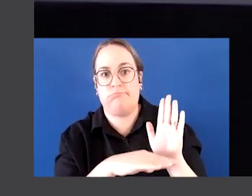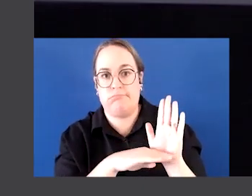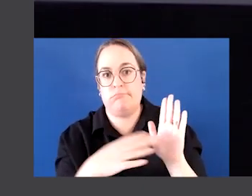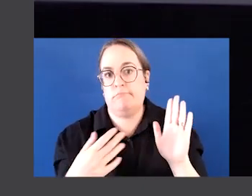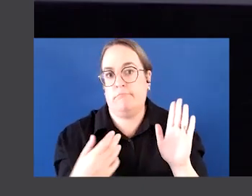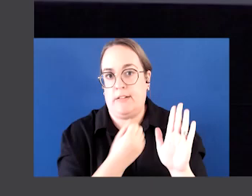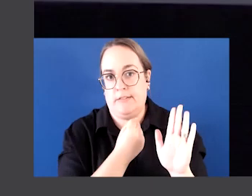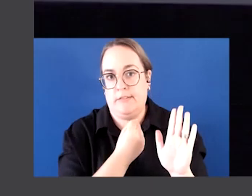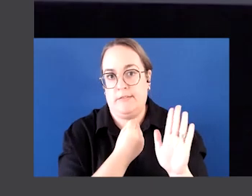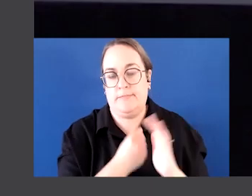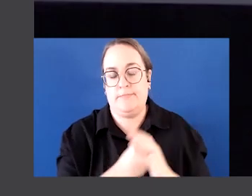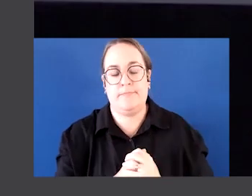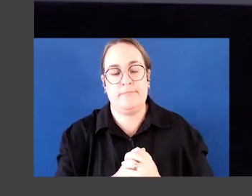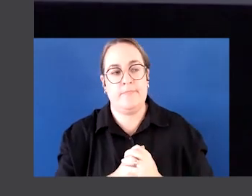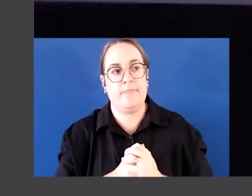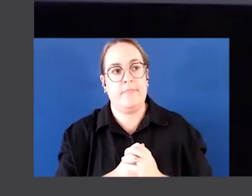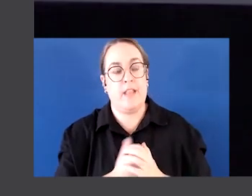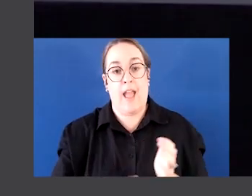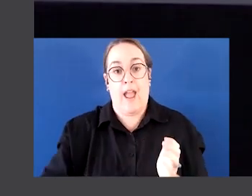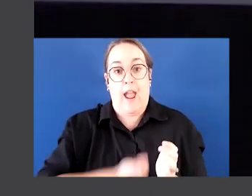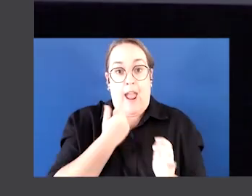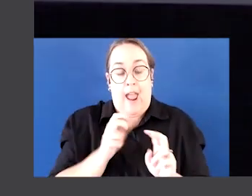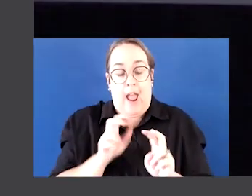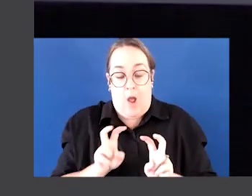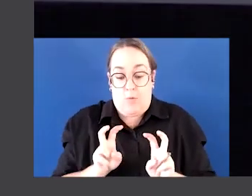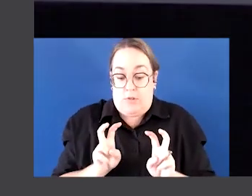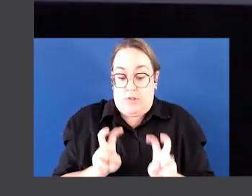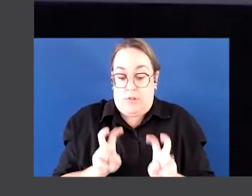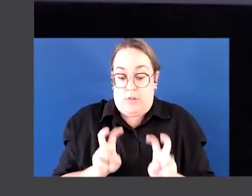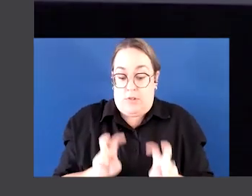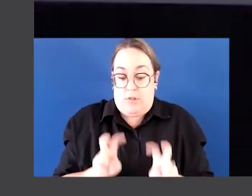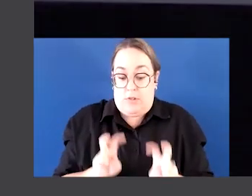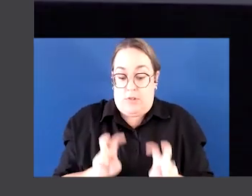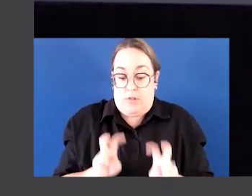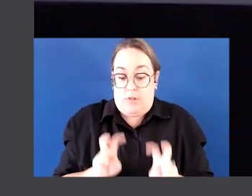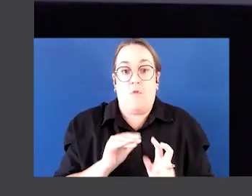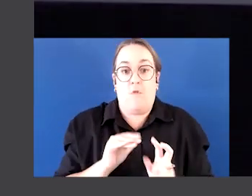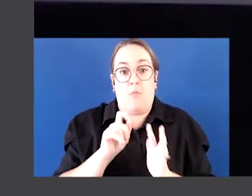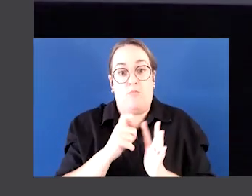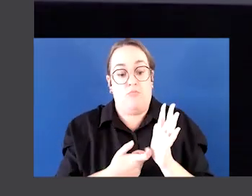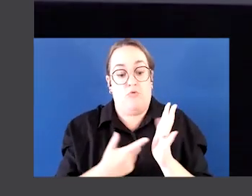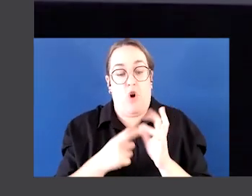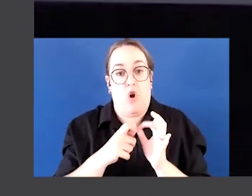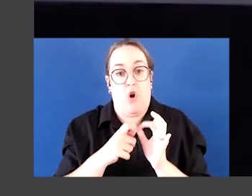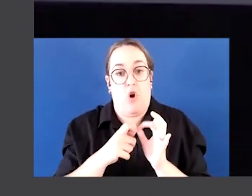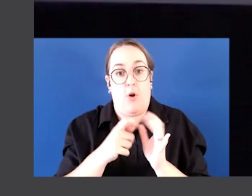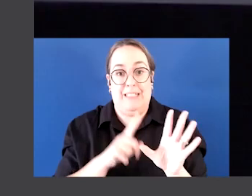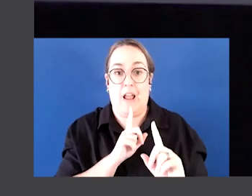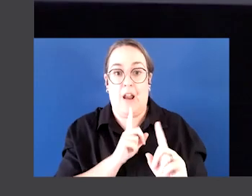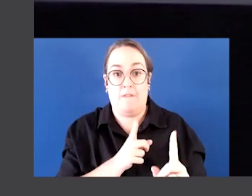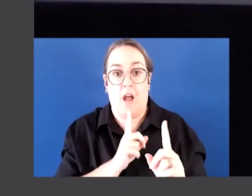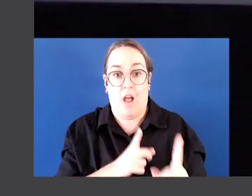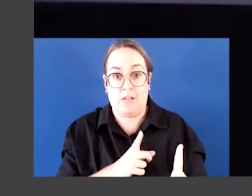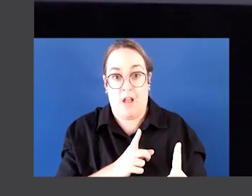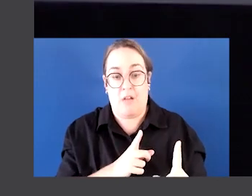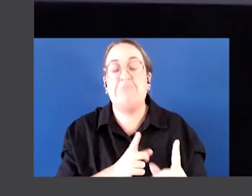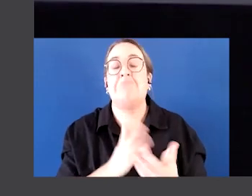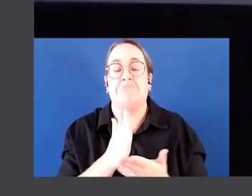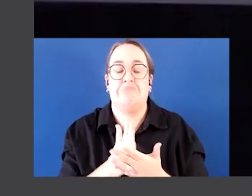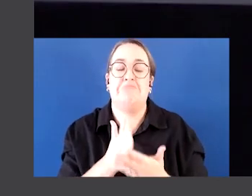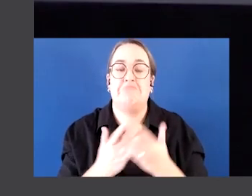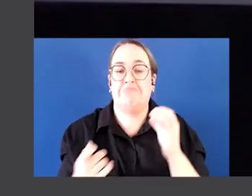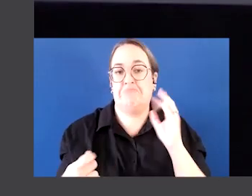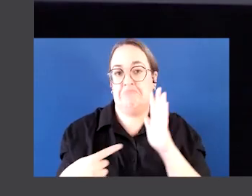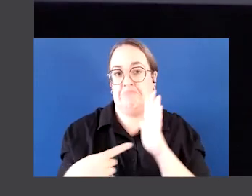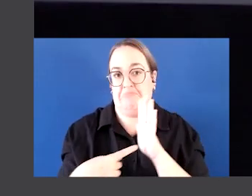to. And the sign-offs that we get from our probity advisor and our probity auditor at the end of the